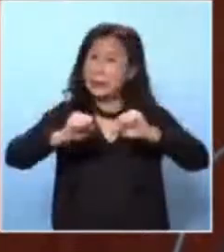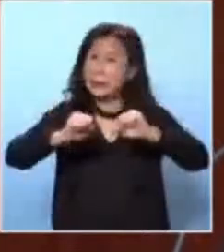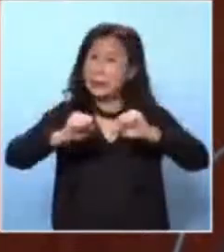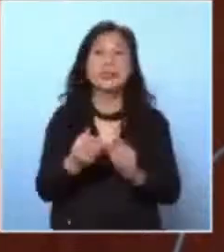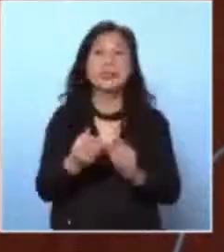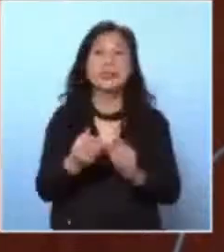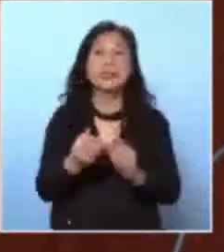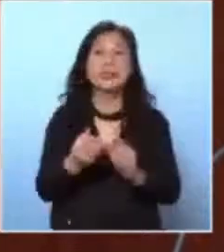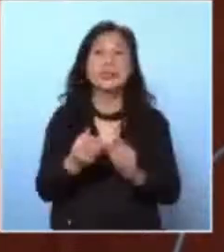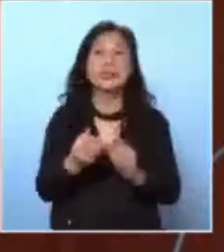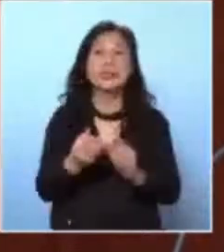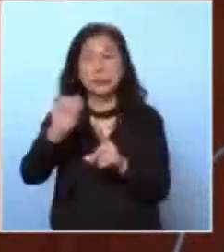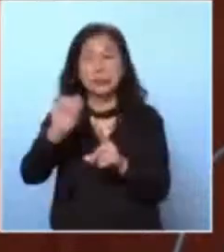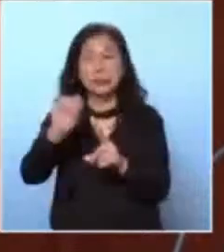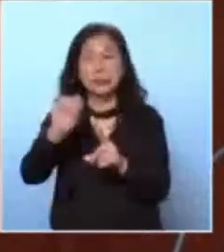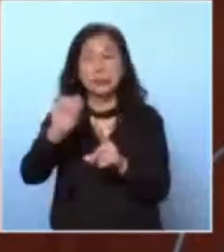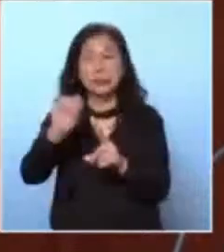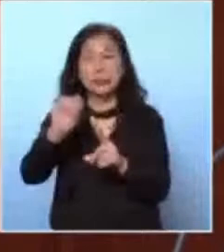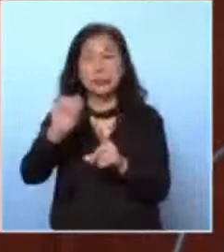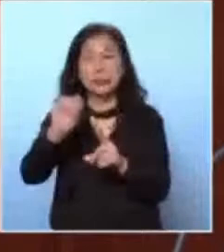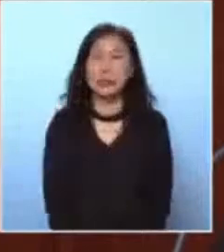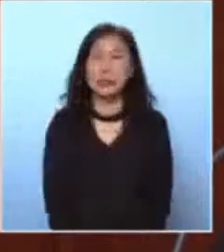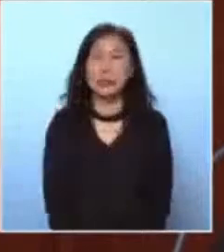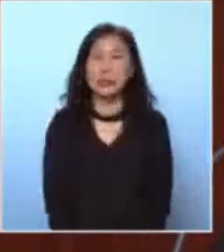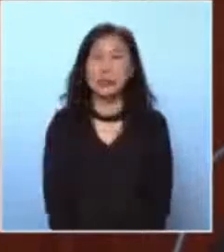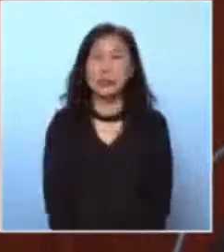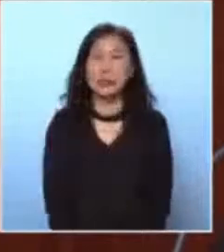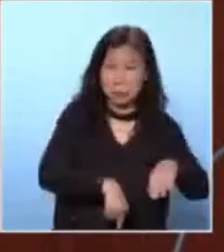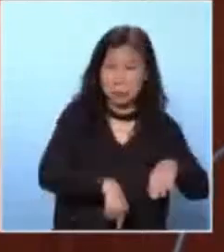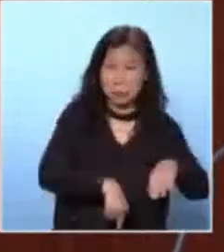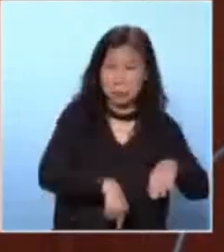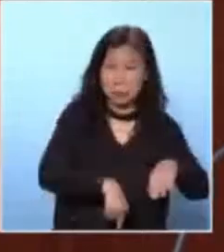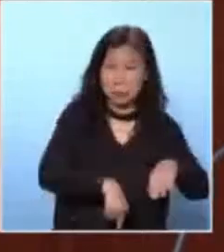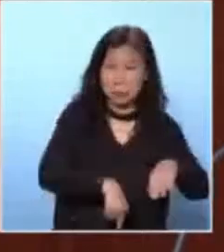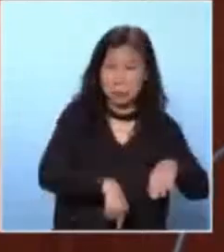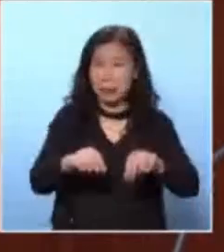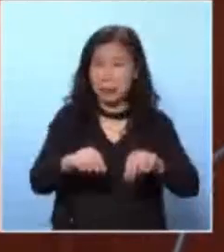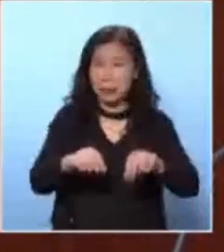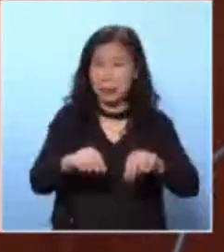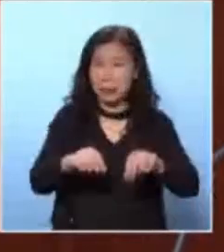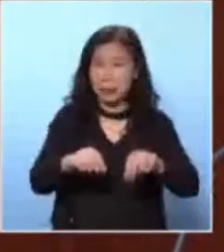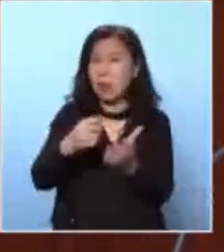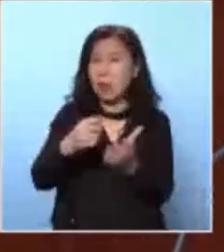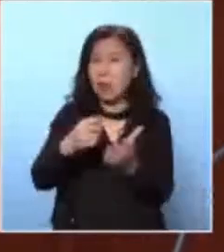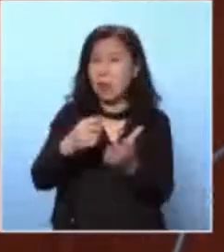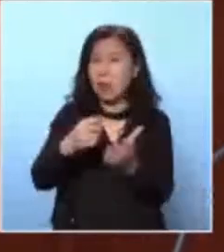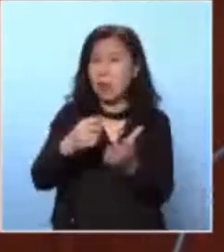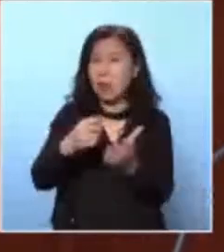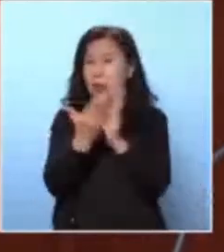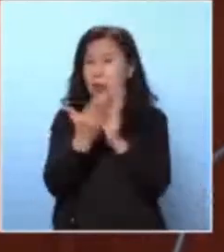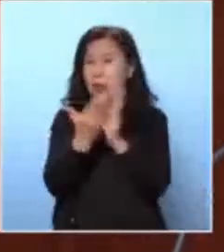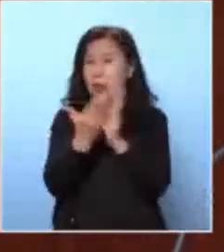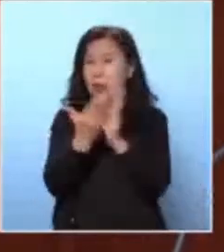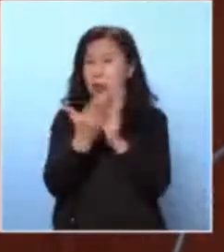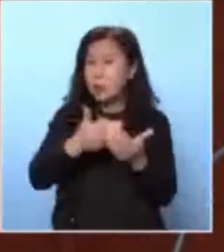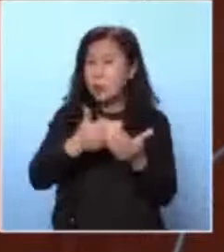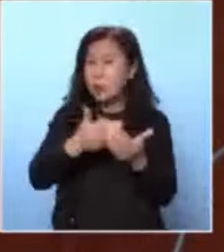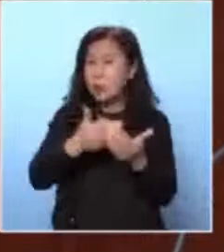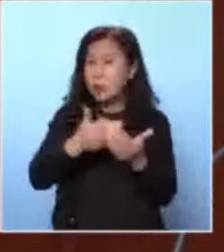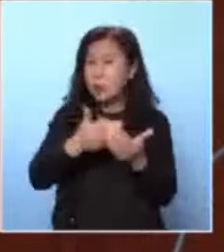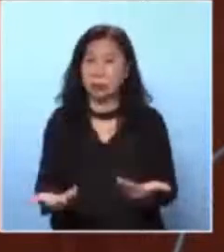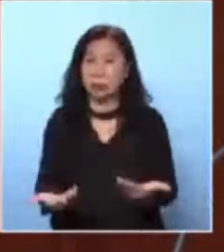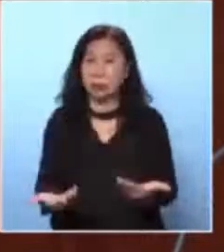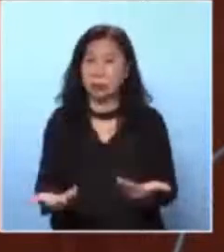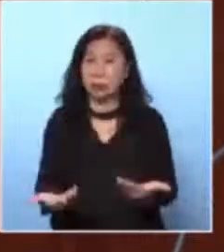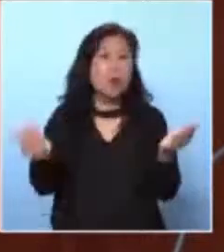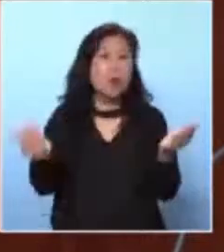also consider opening its sports facilities for free admission on specific festive occasions every year, where thematic sports